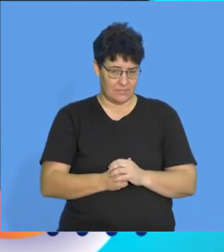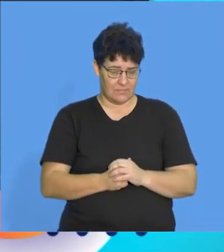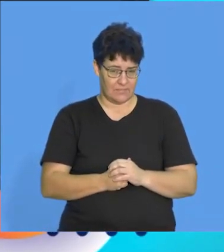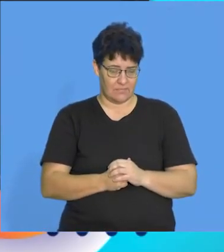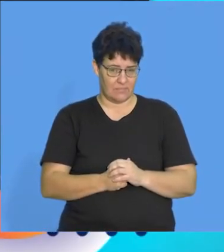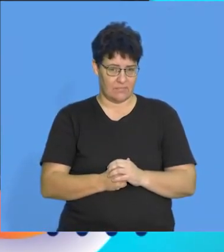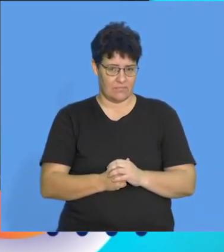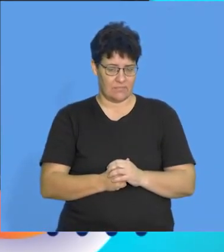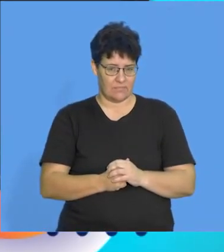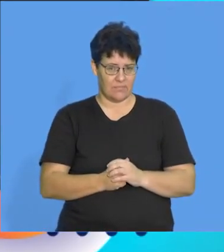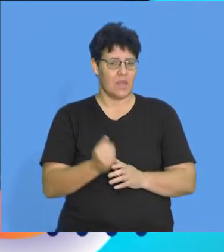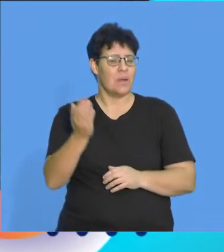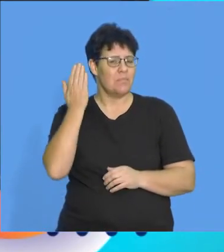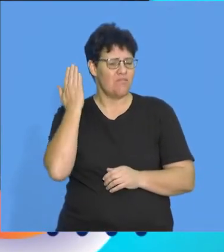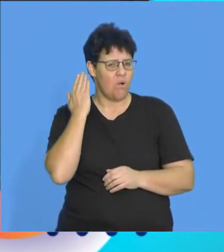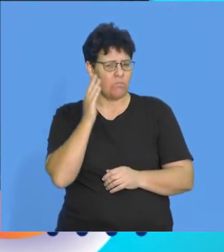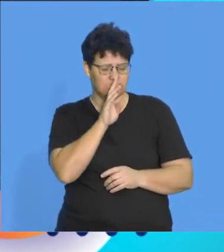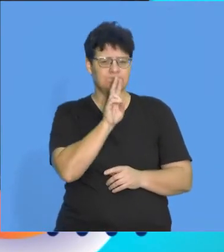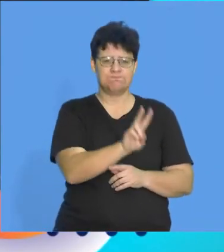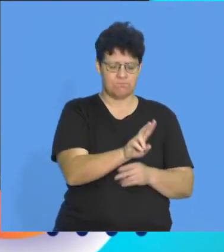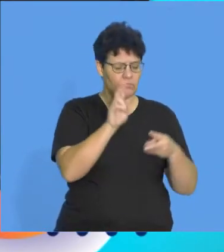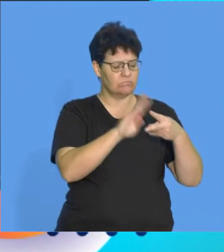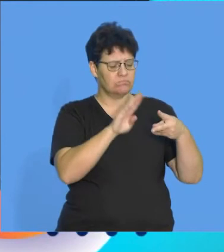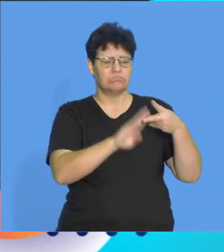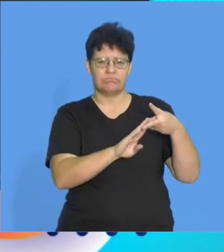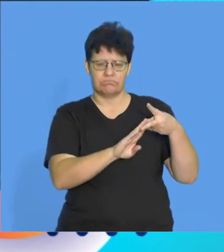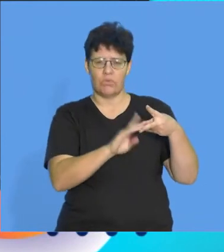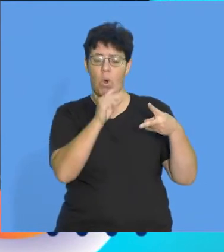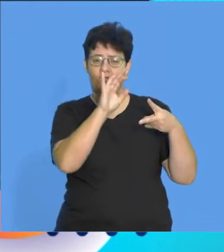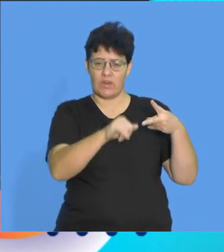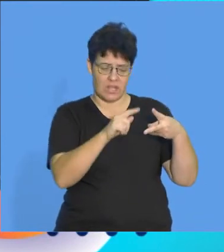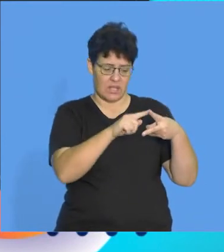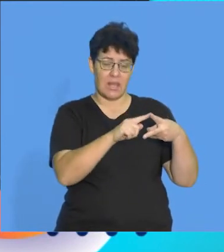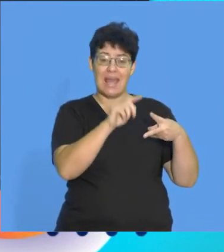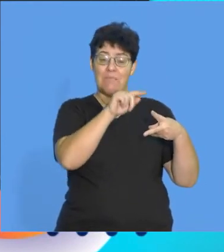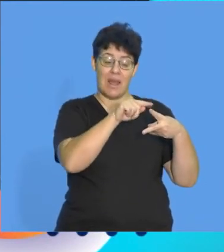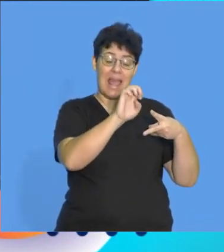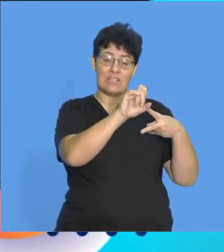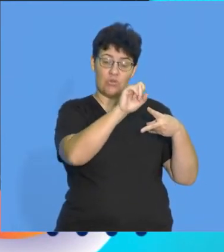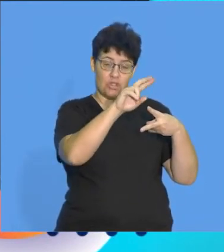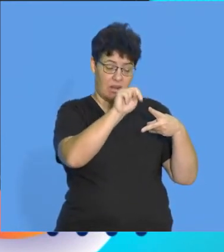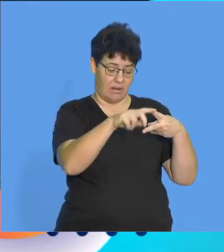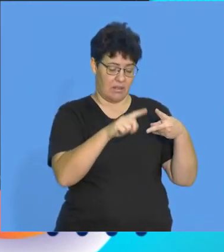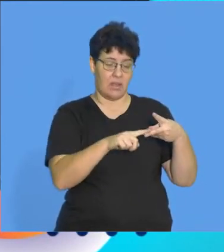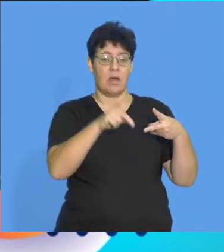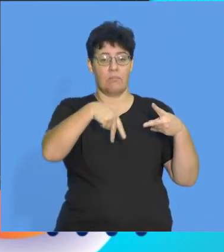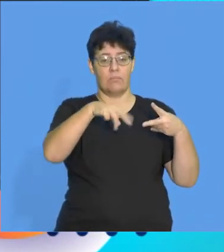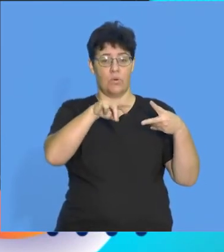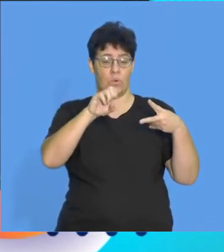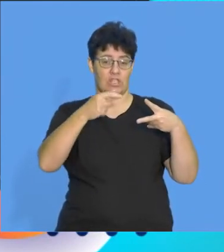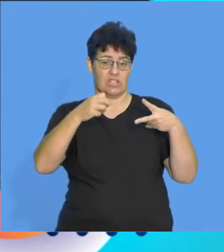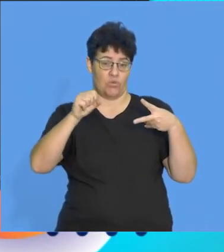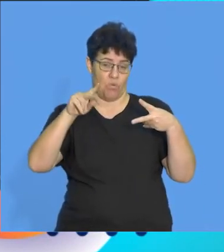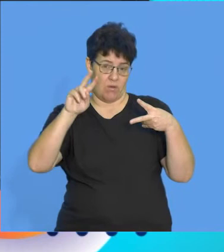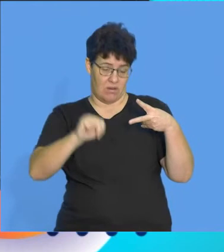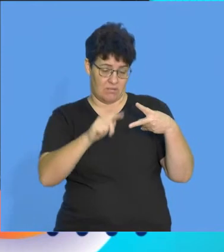lessons, we've looked at the two hormones that are released from the ovary, and those were estrogen as well as progesterone. We